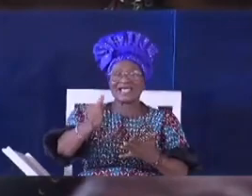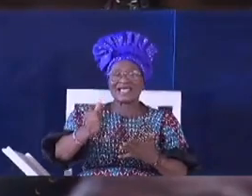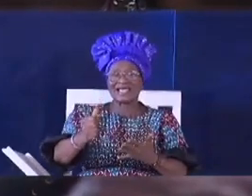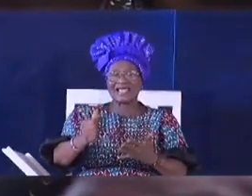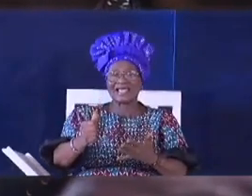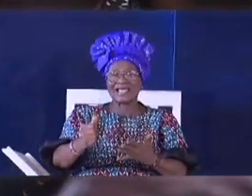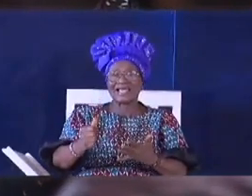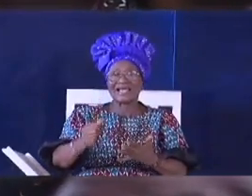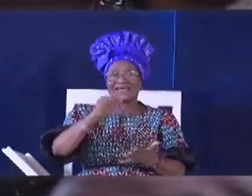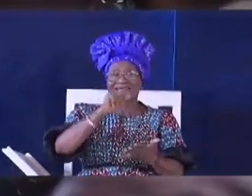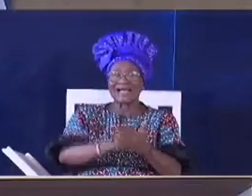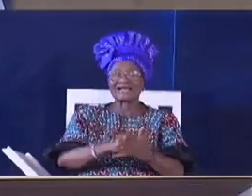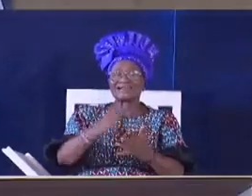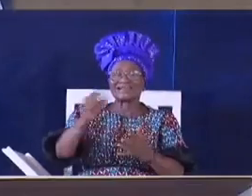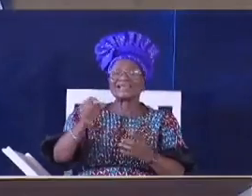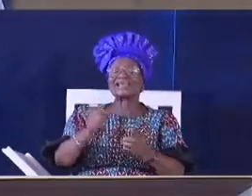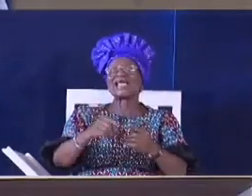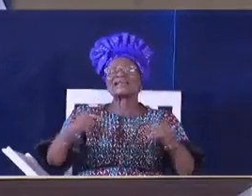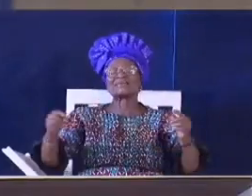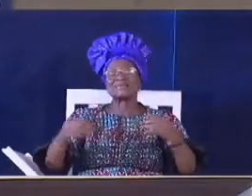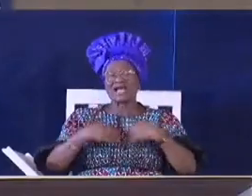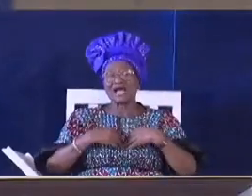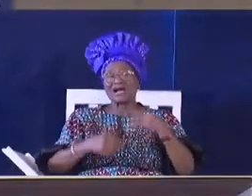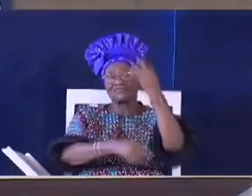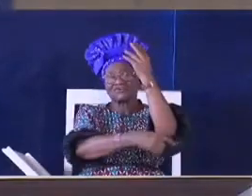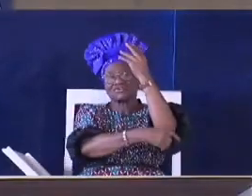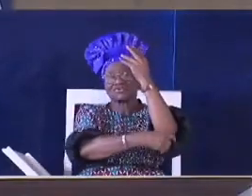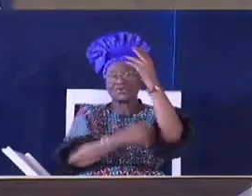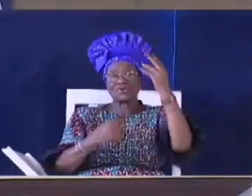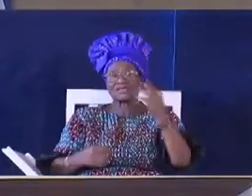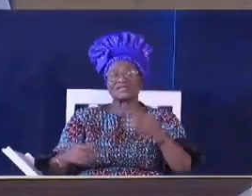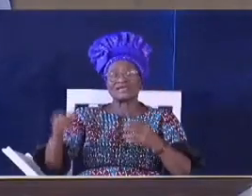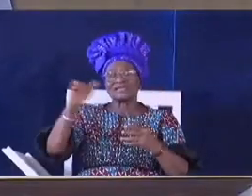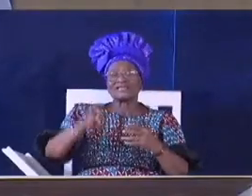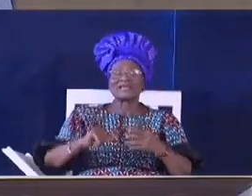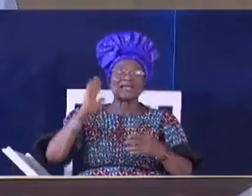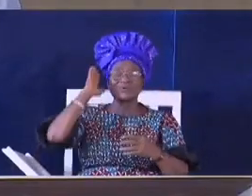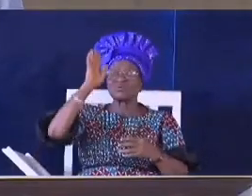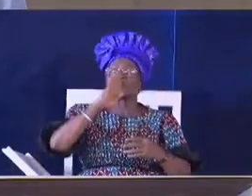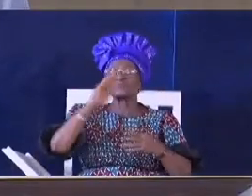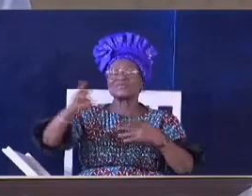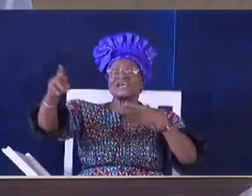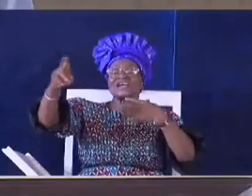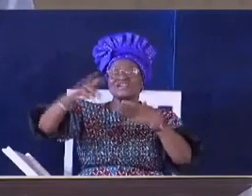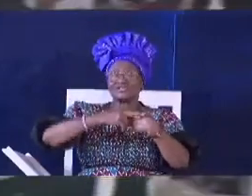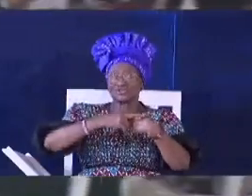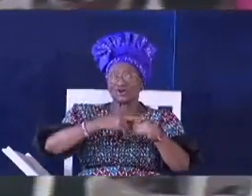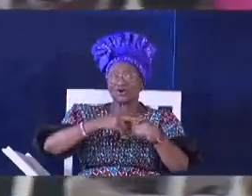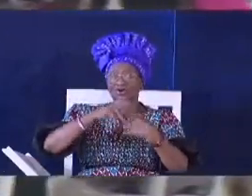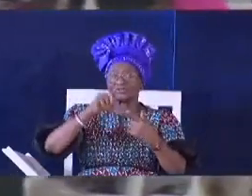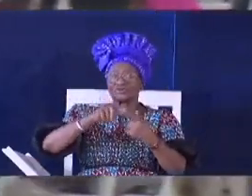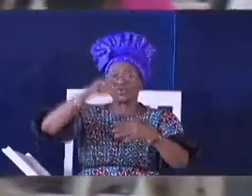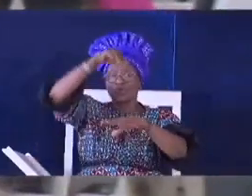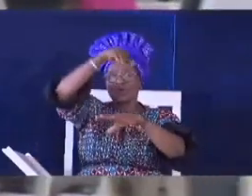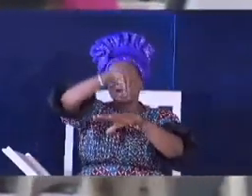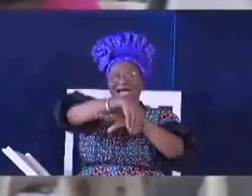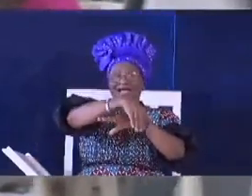that the enemy has stolen, they will be restored tonight.